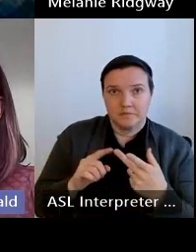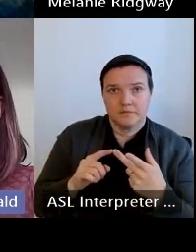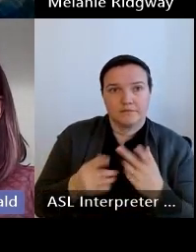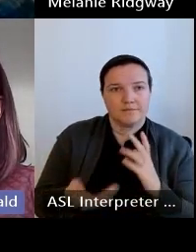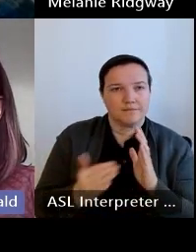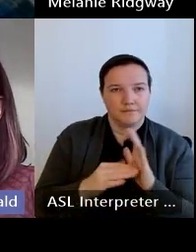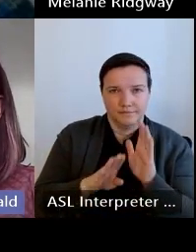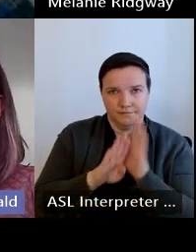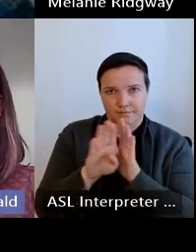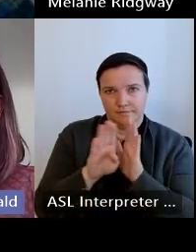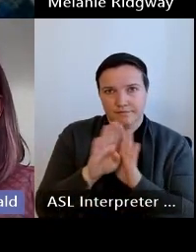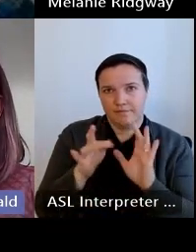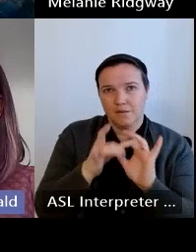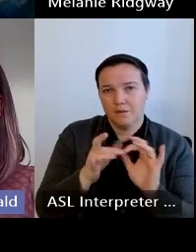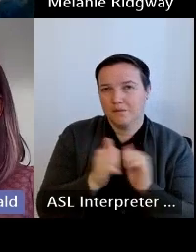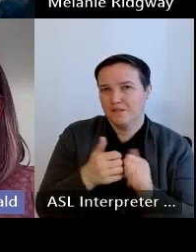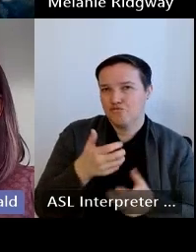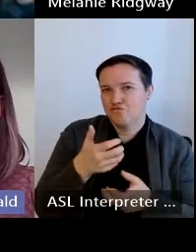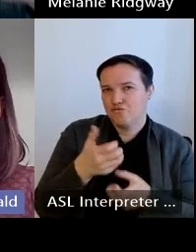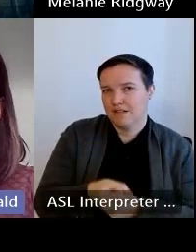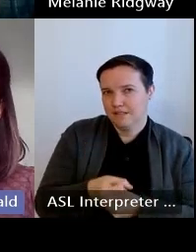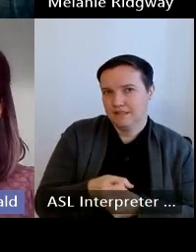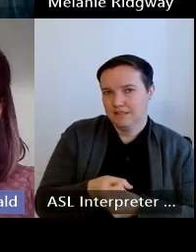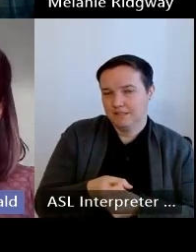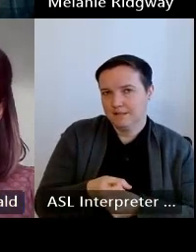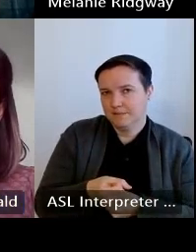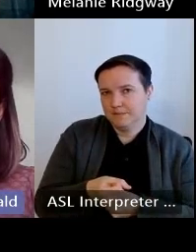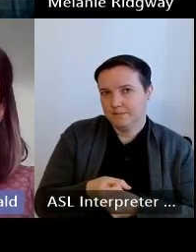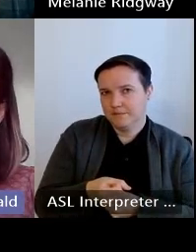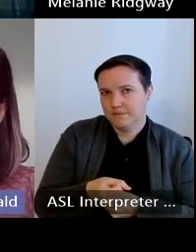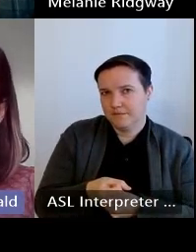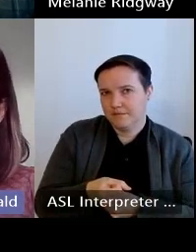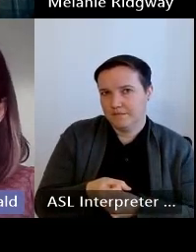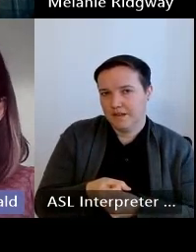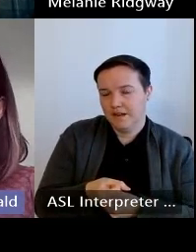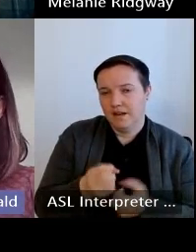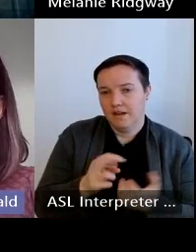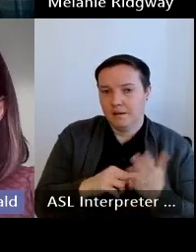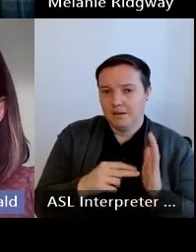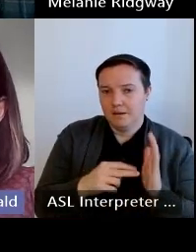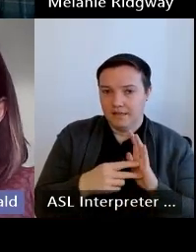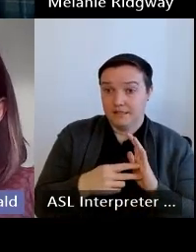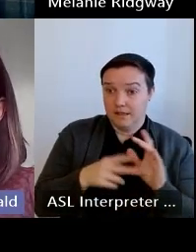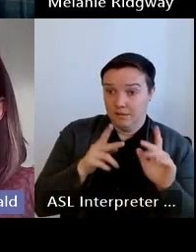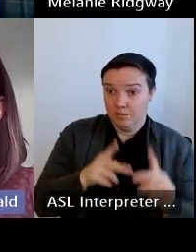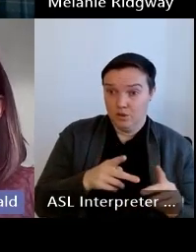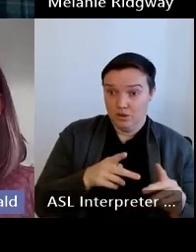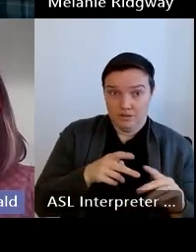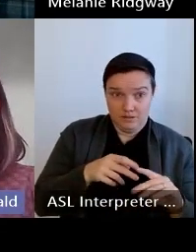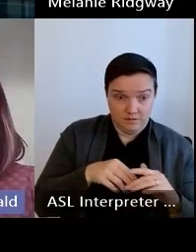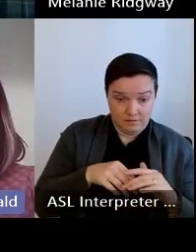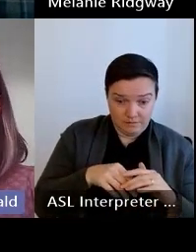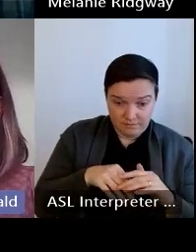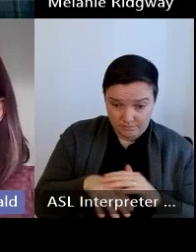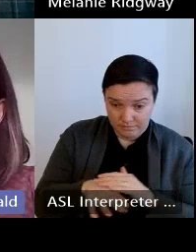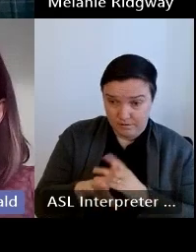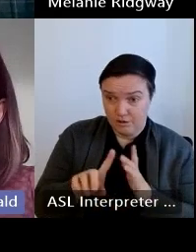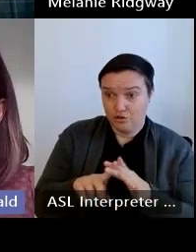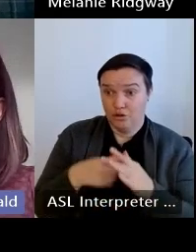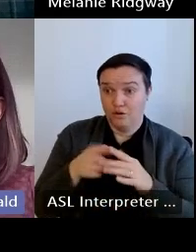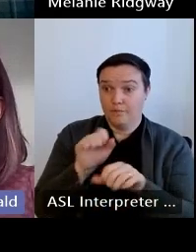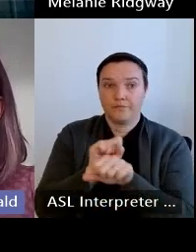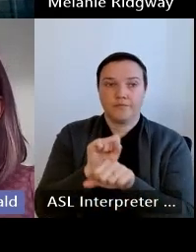that relationship of trust with that employer so that as the person comes into employment, there's